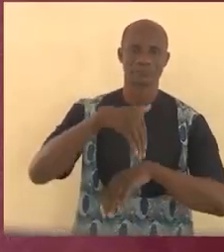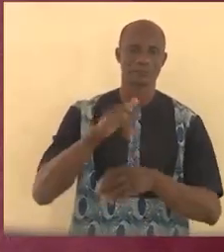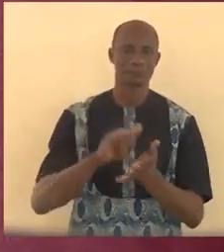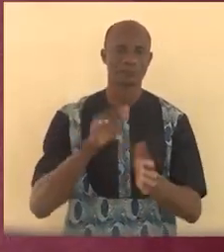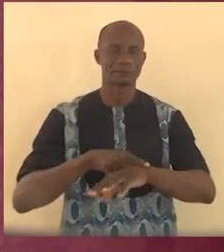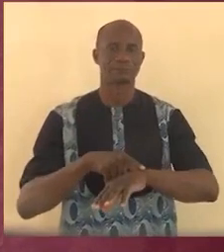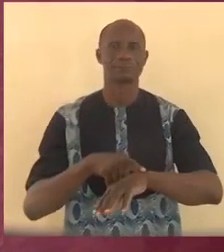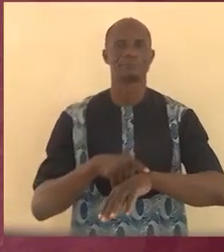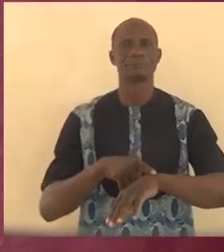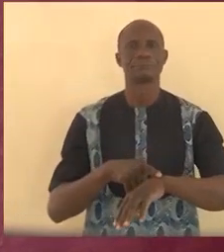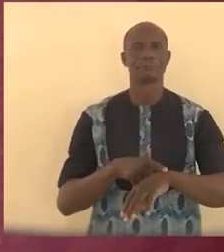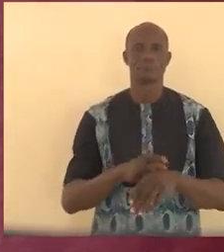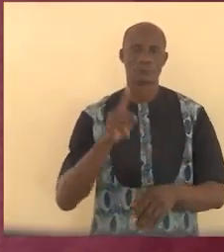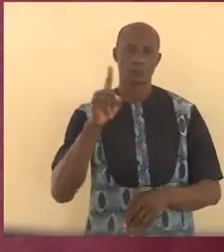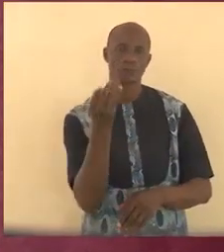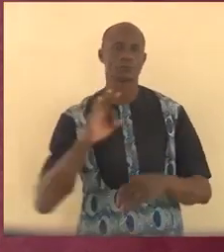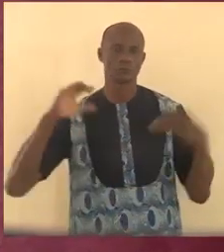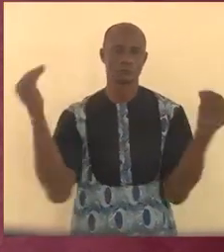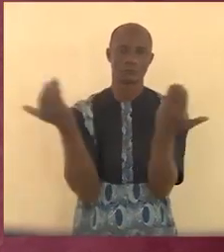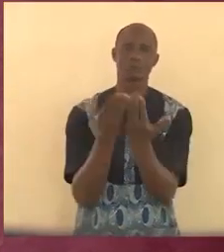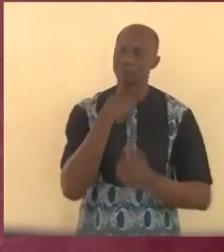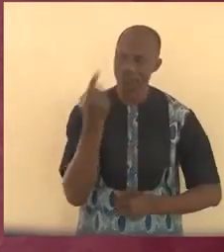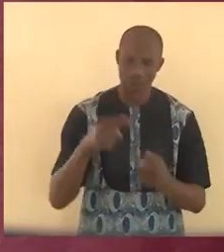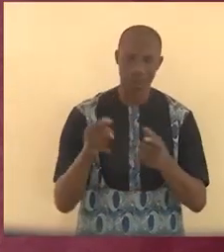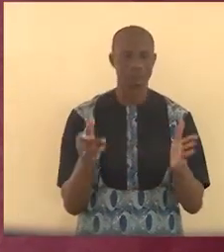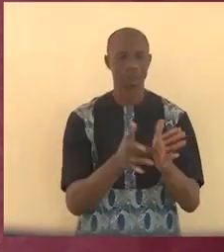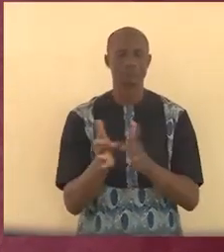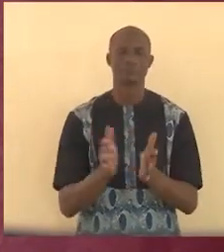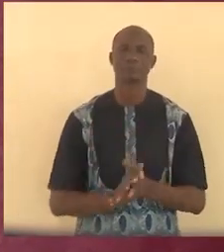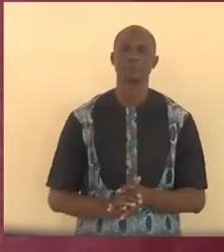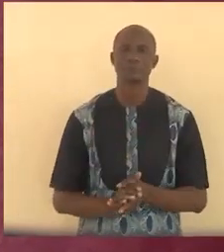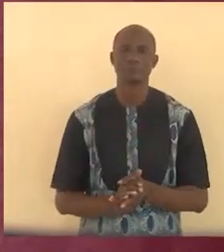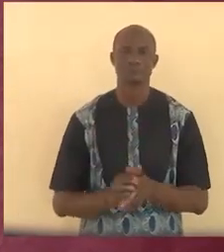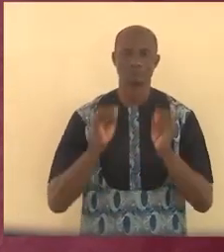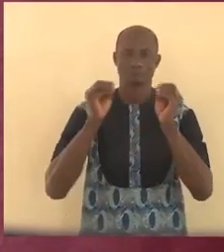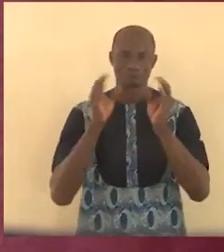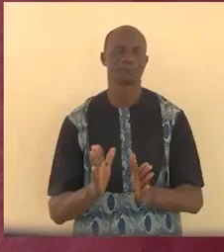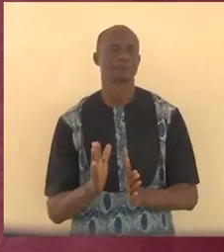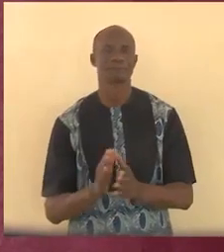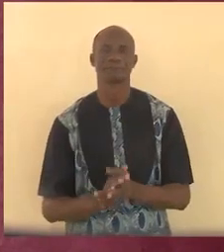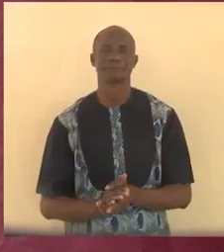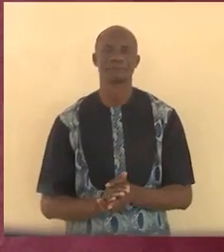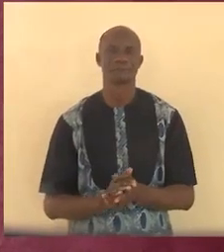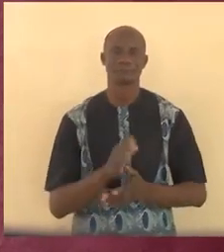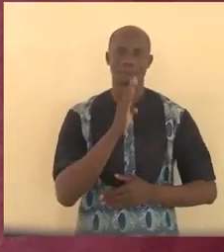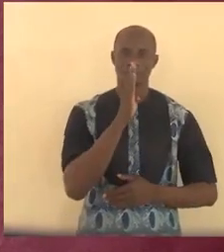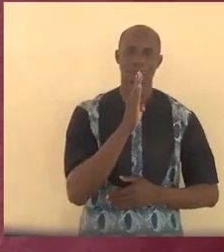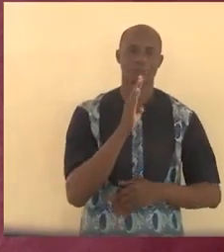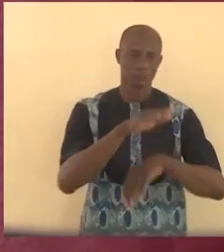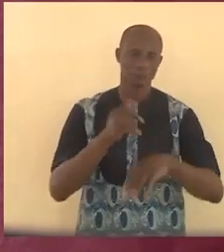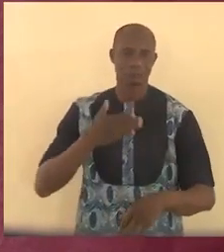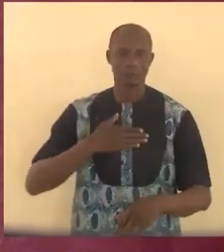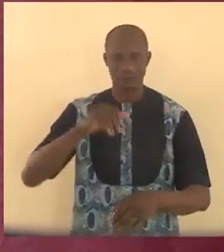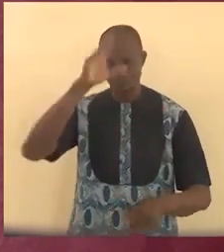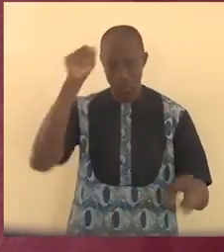At that time, one of the multitude said to Jesus, "Teacher, bid my